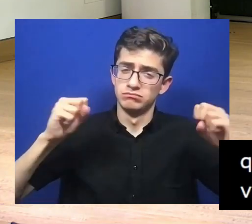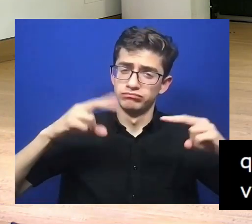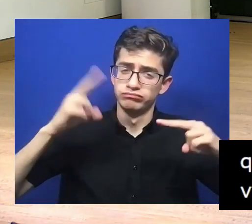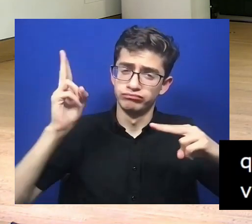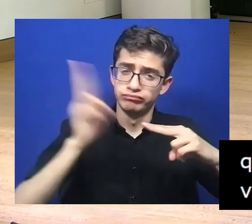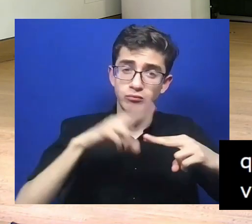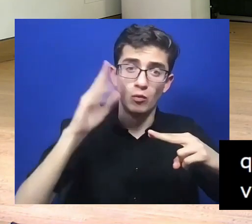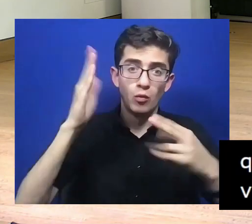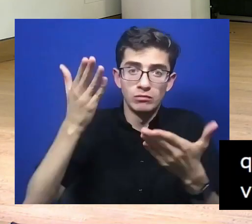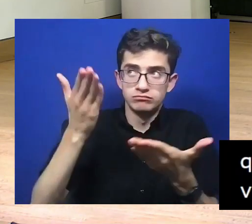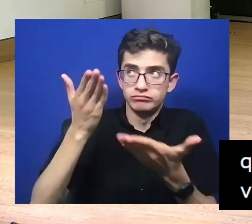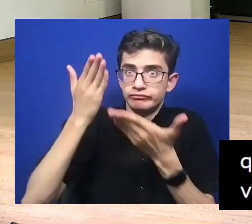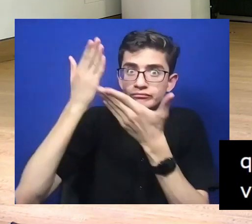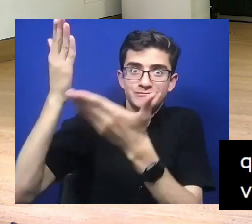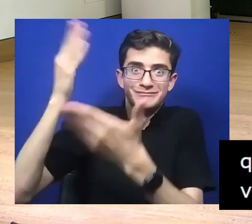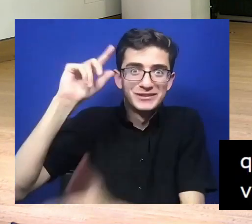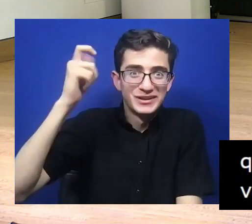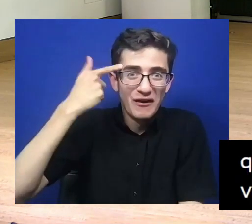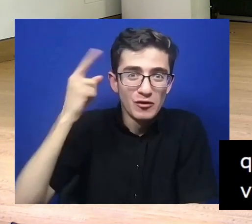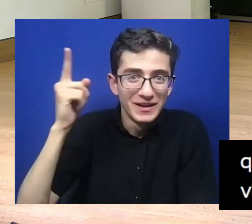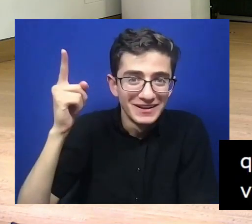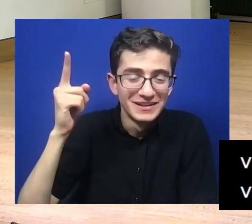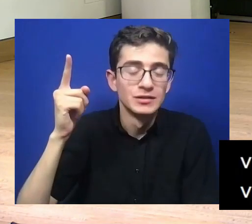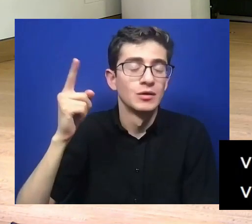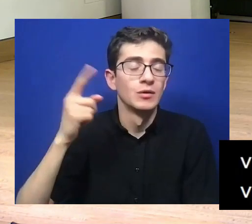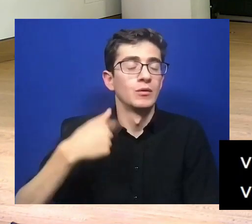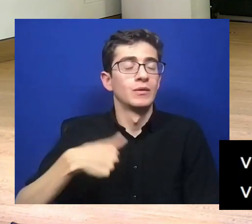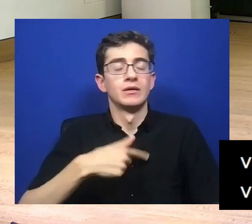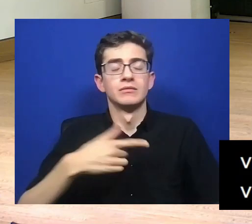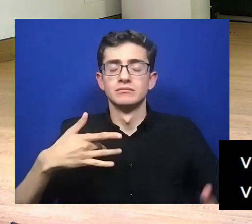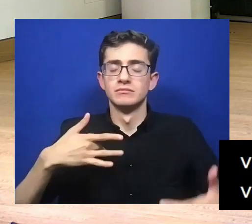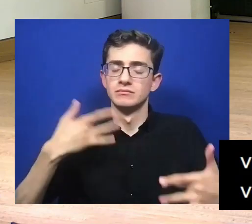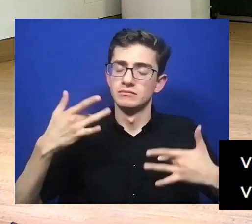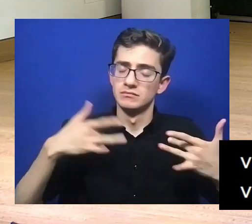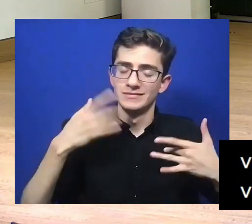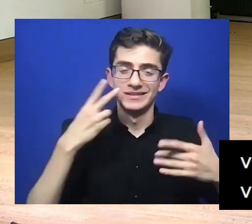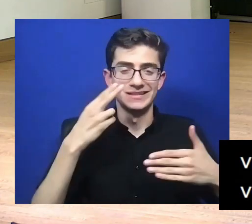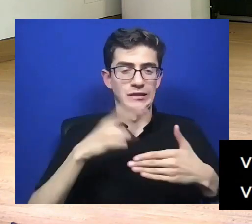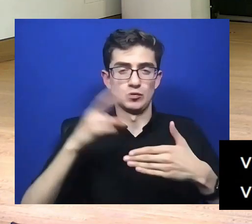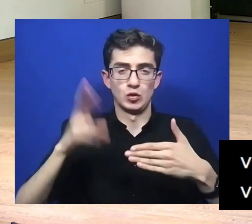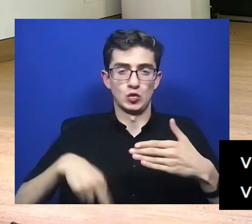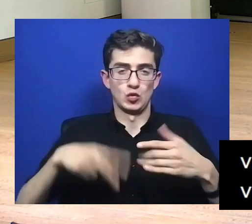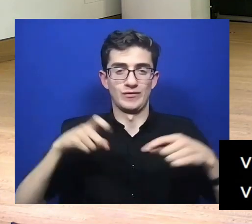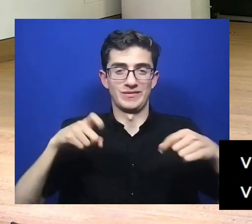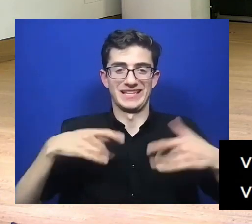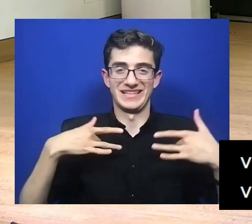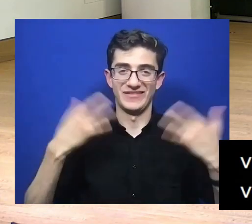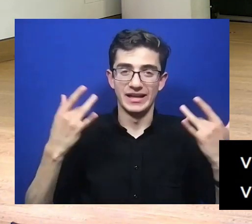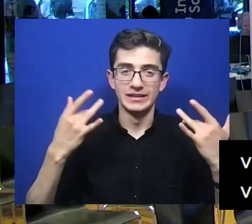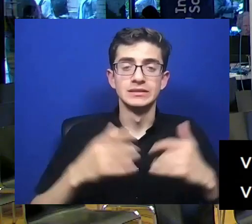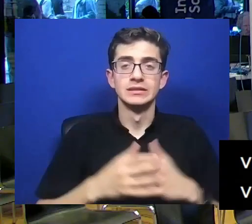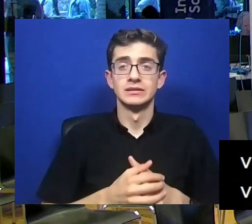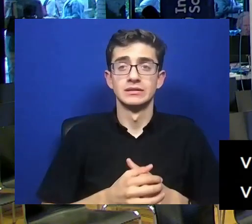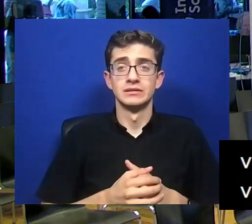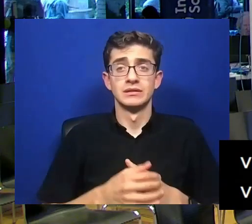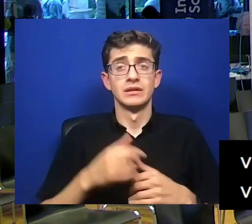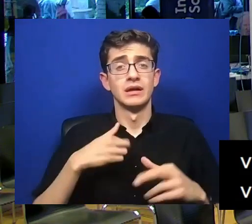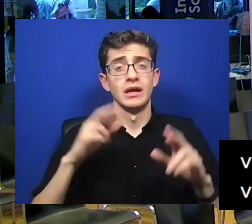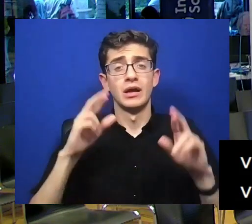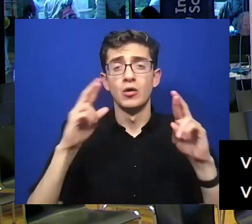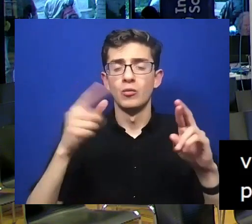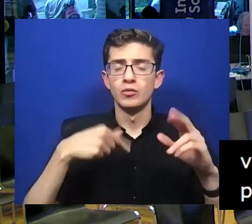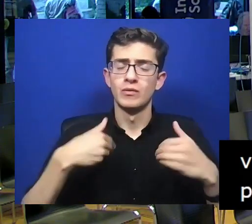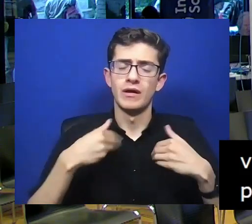chamber. So I'm very excited to see the outcomes from this event. I hope you have plenty of